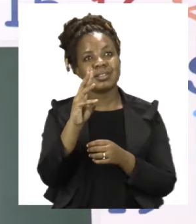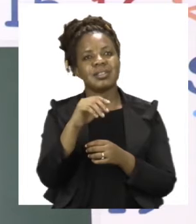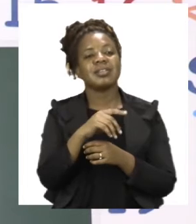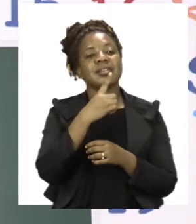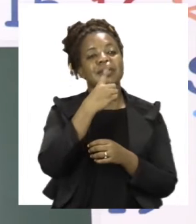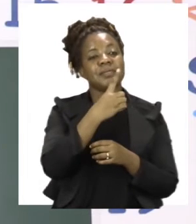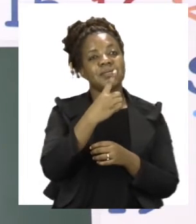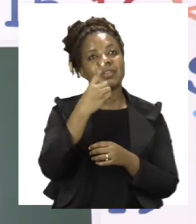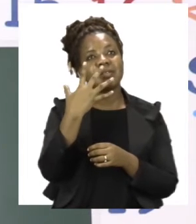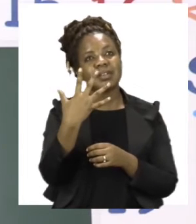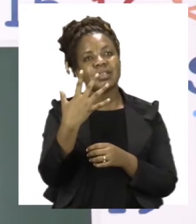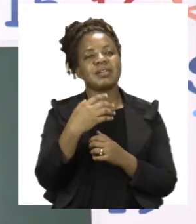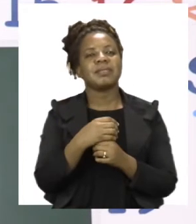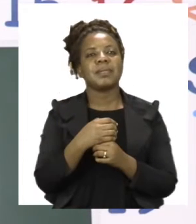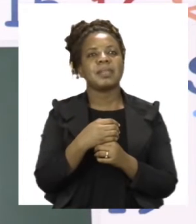15,